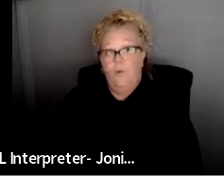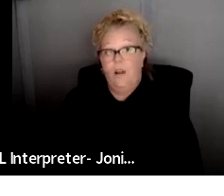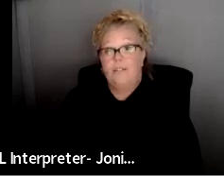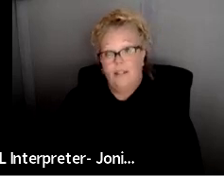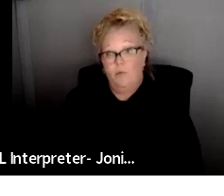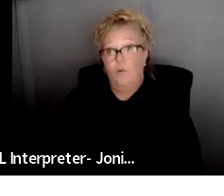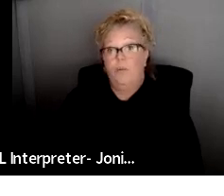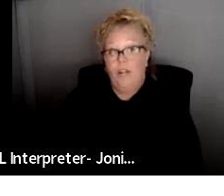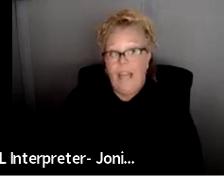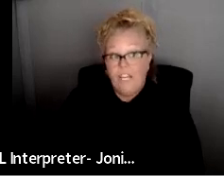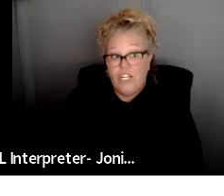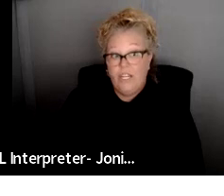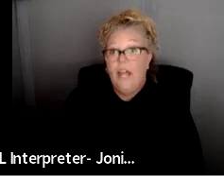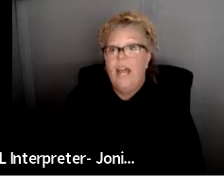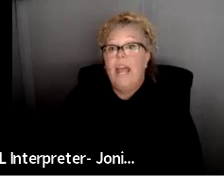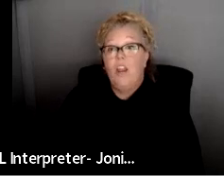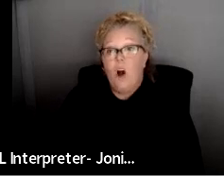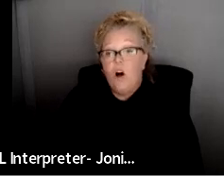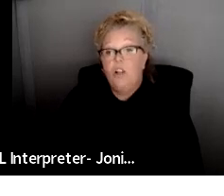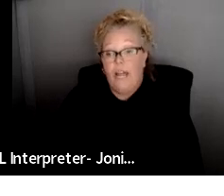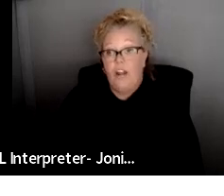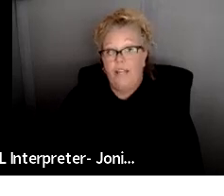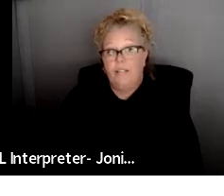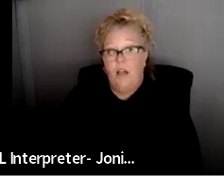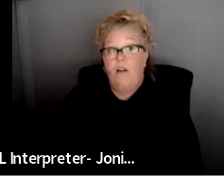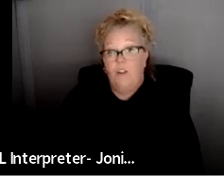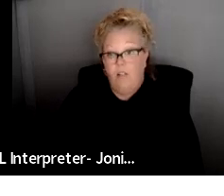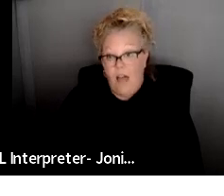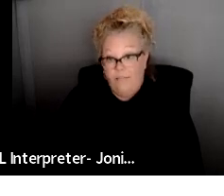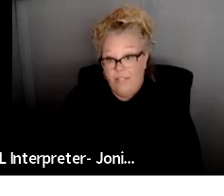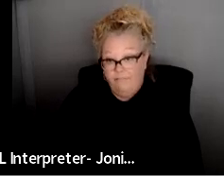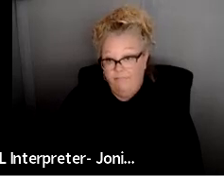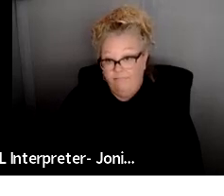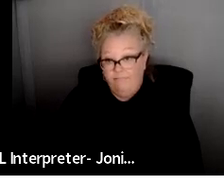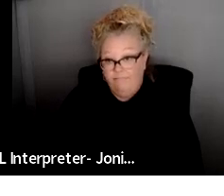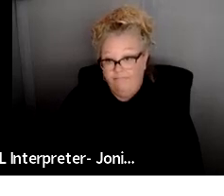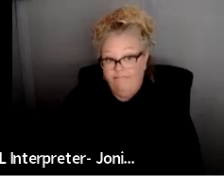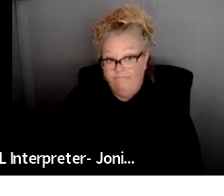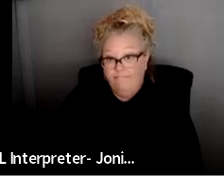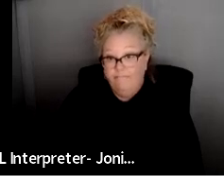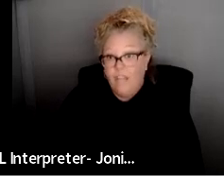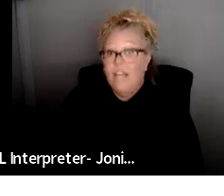especially for accessible communication in all areas of their lives.